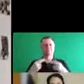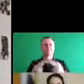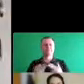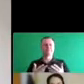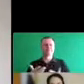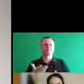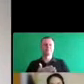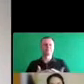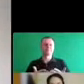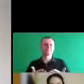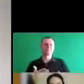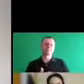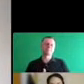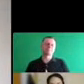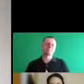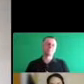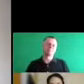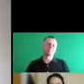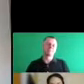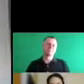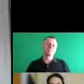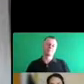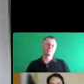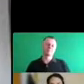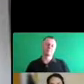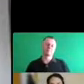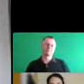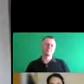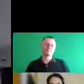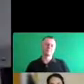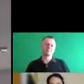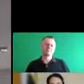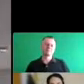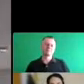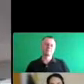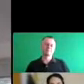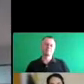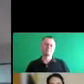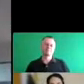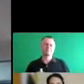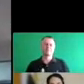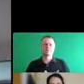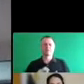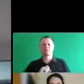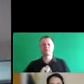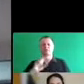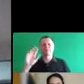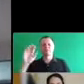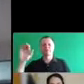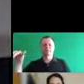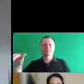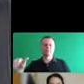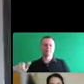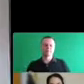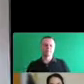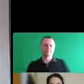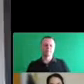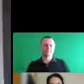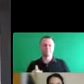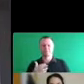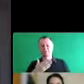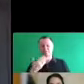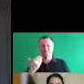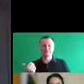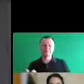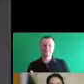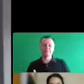was staying. And it was a return home, which was really lovely. It was nice